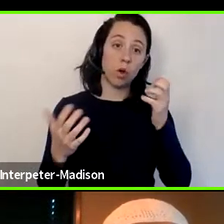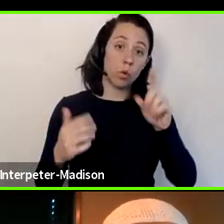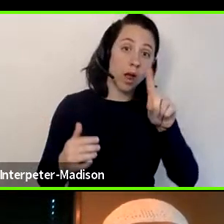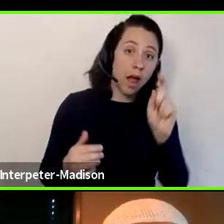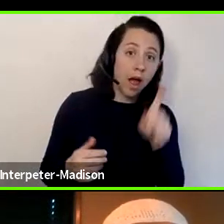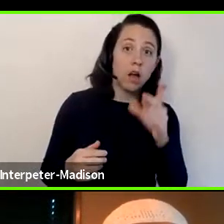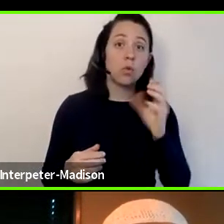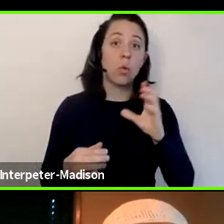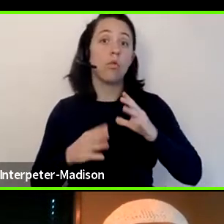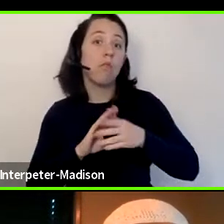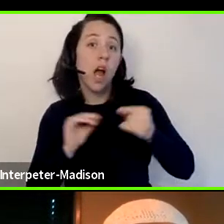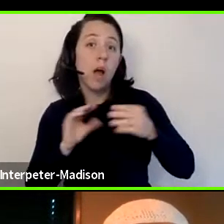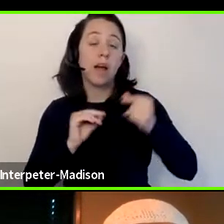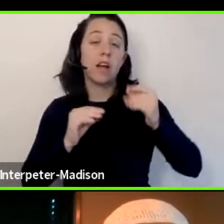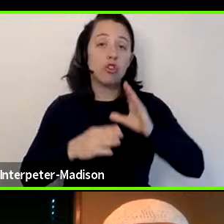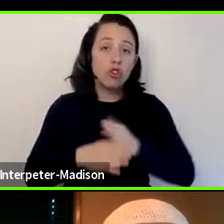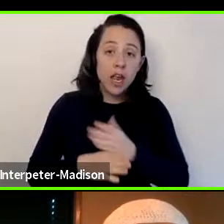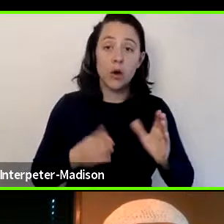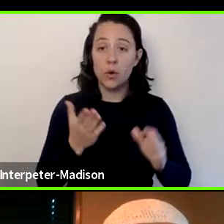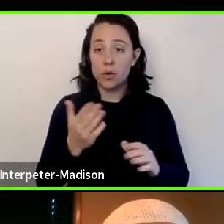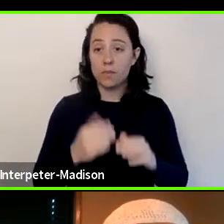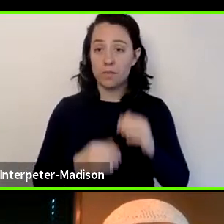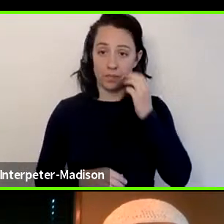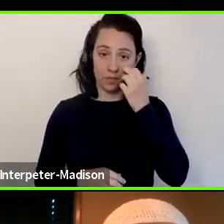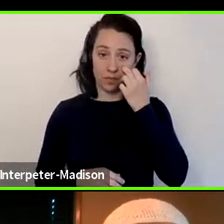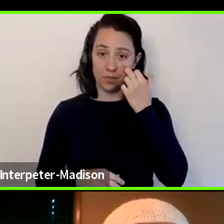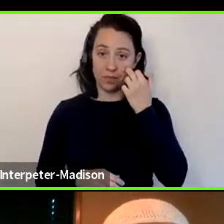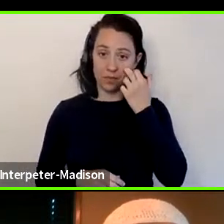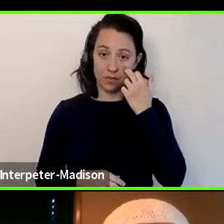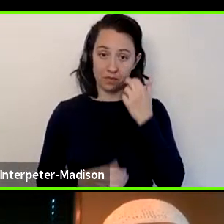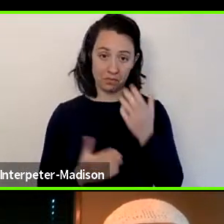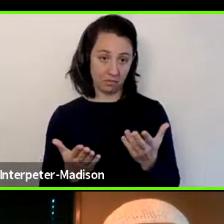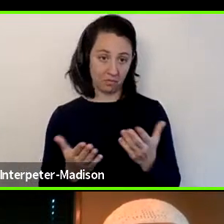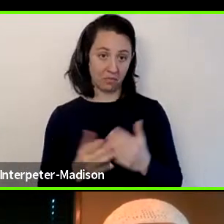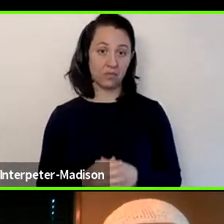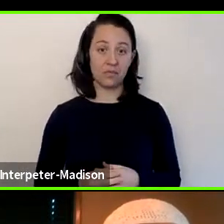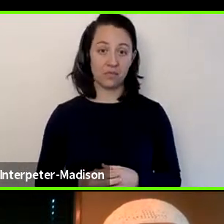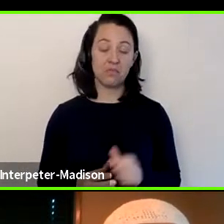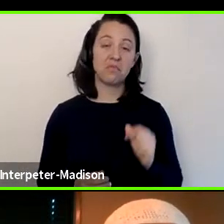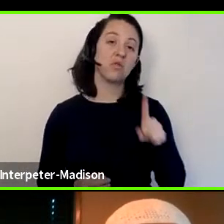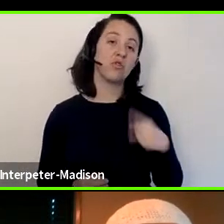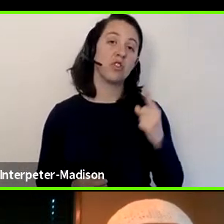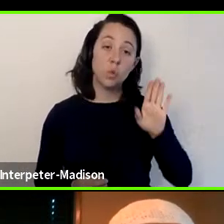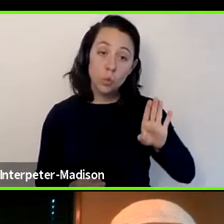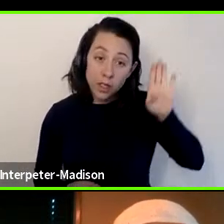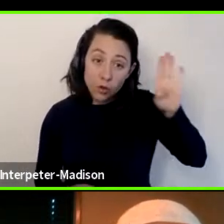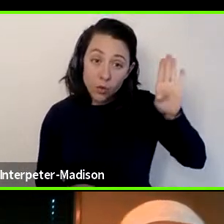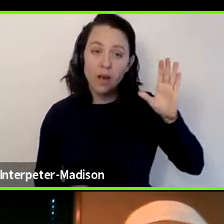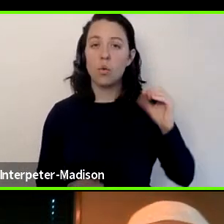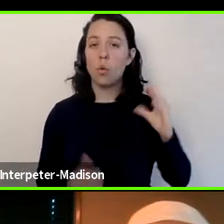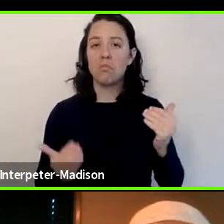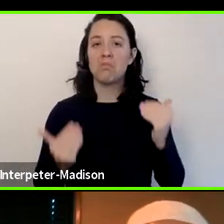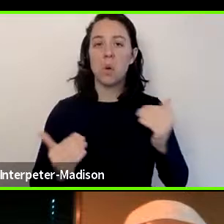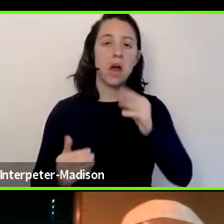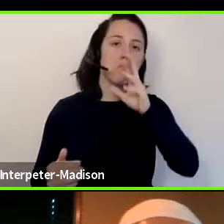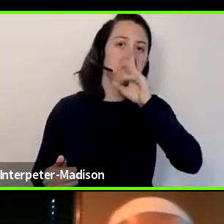like to bring forth. I'm going to give them an opportunity to do so. You just raise your hand or unmute yourself. Please